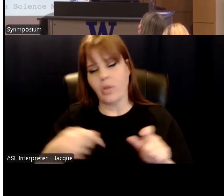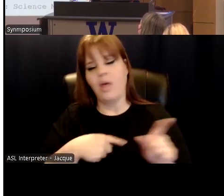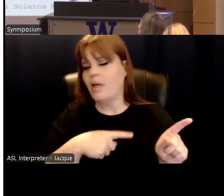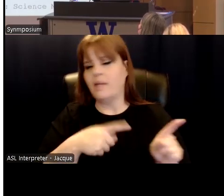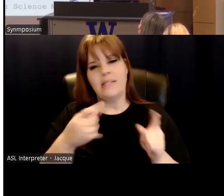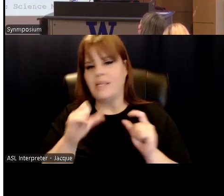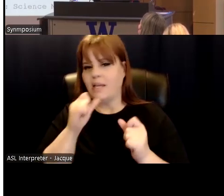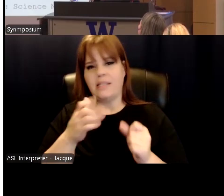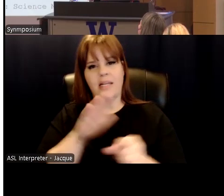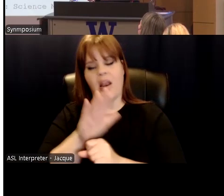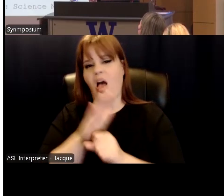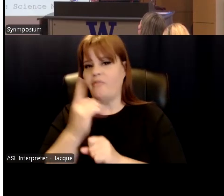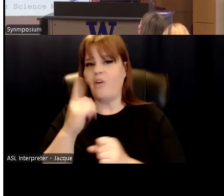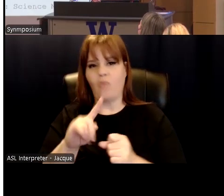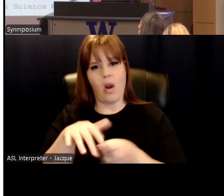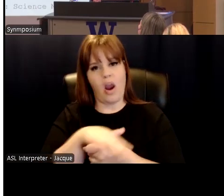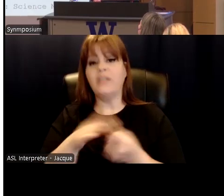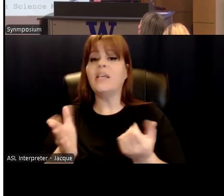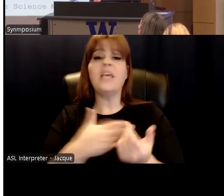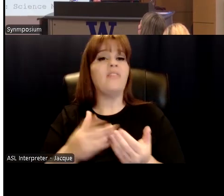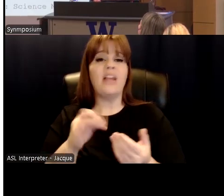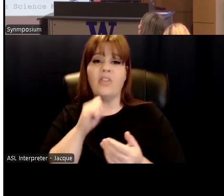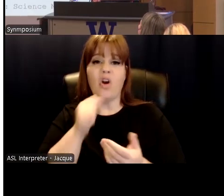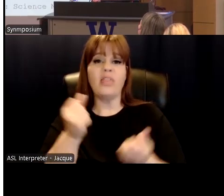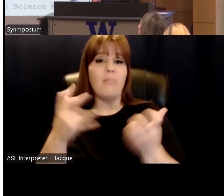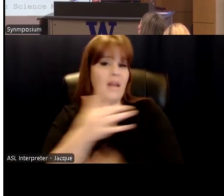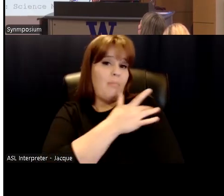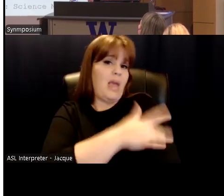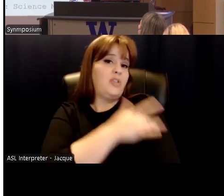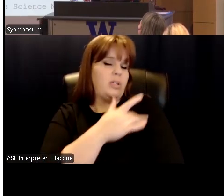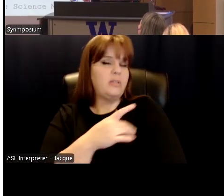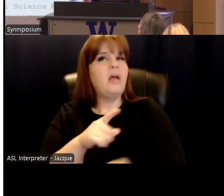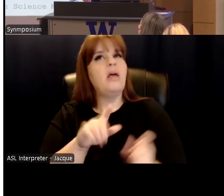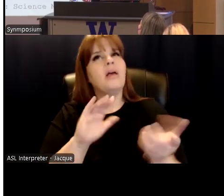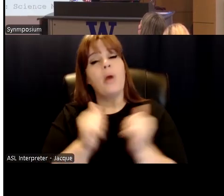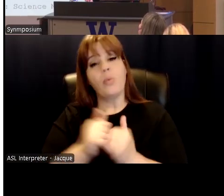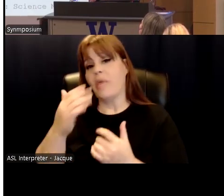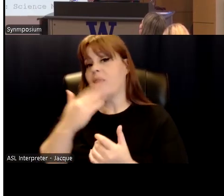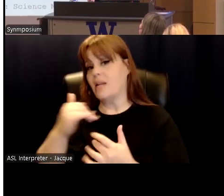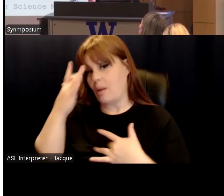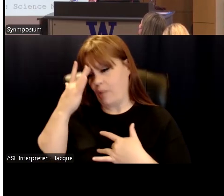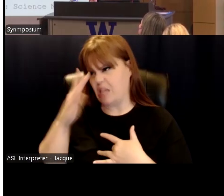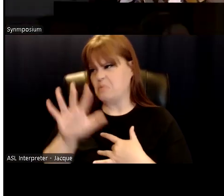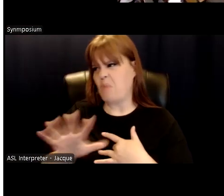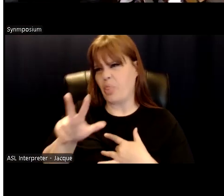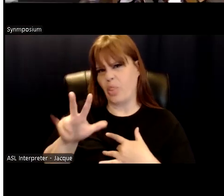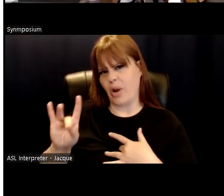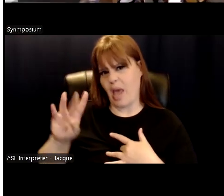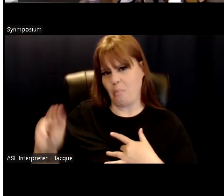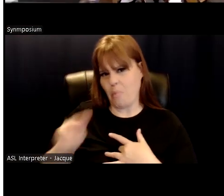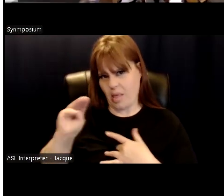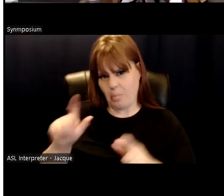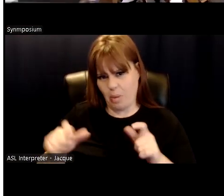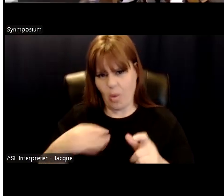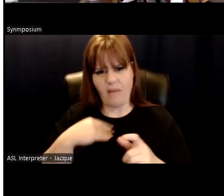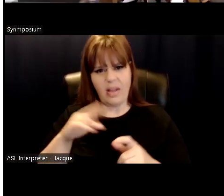density. I'd like to compare this to a disease state like diabetes that has a prevalence of about 38 million. You could imagine as a provider, if